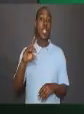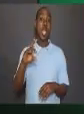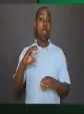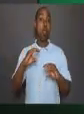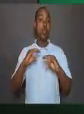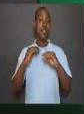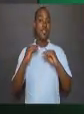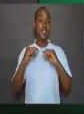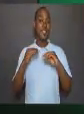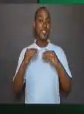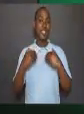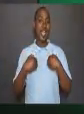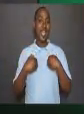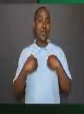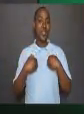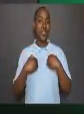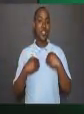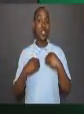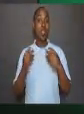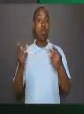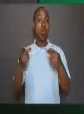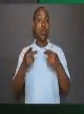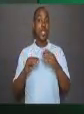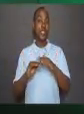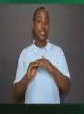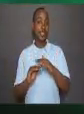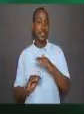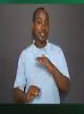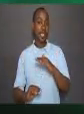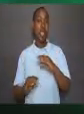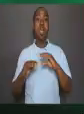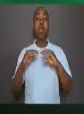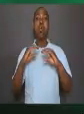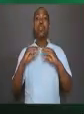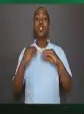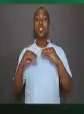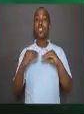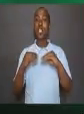concentration to areas of lower concentration.